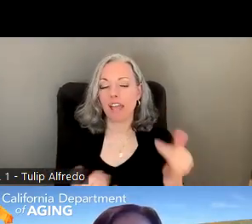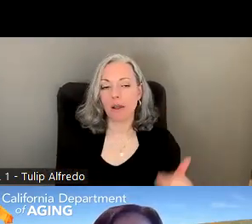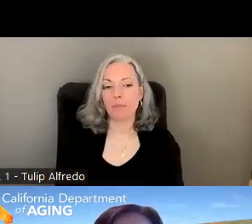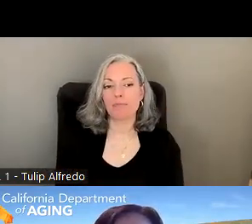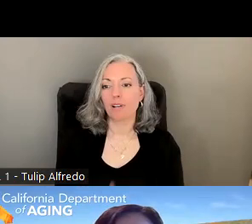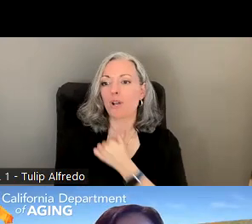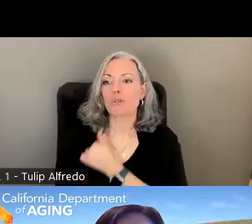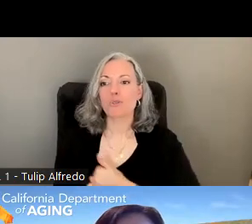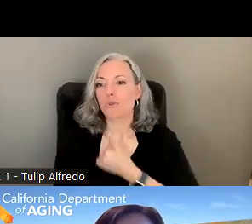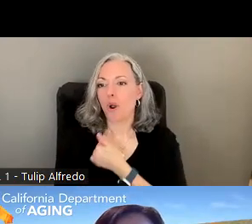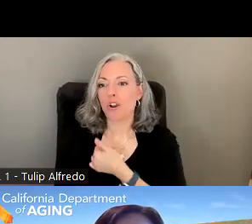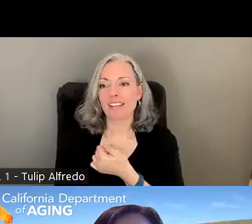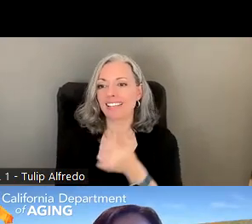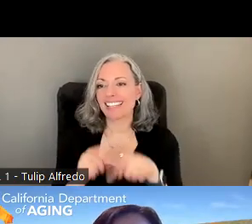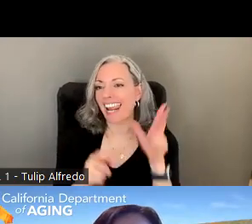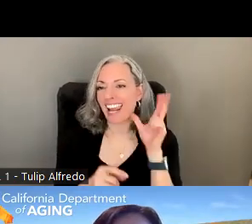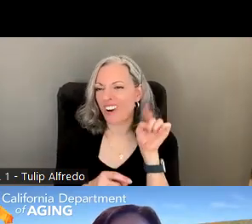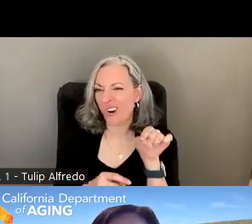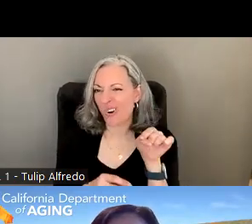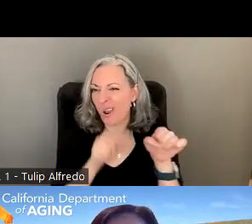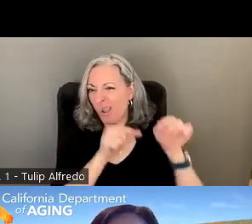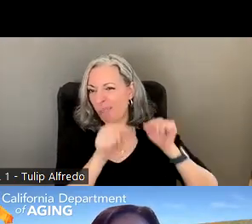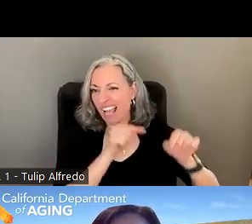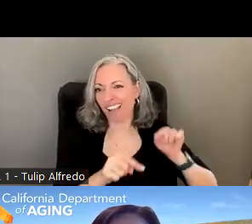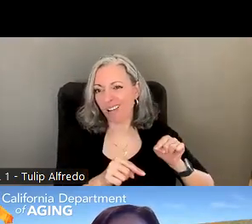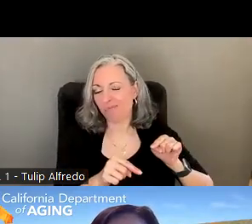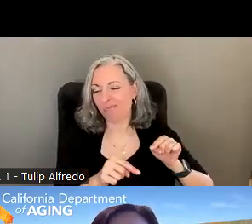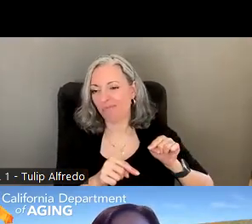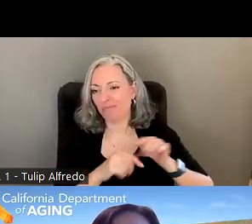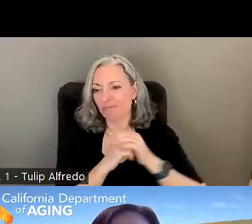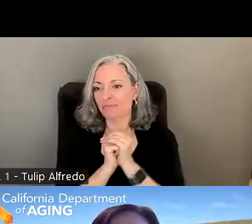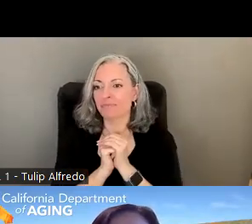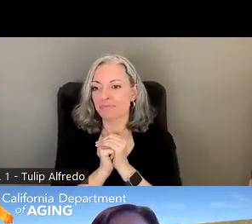Sorry, Marina, can you back up just a minute? You were muted.